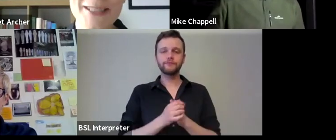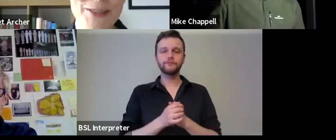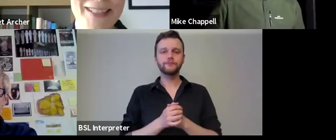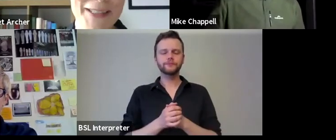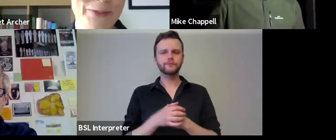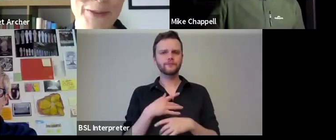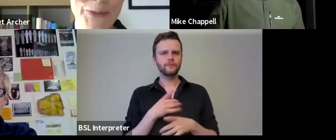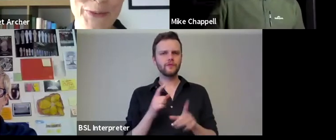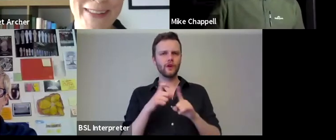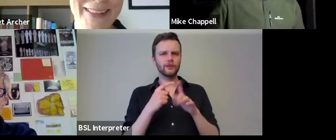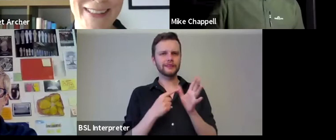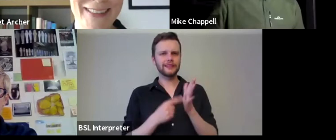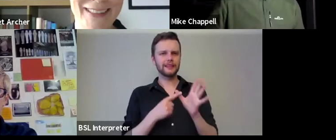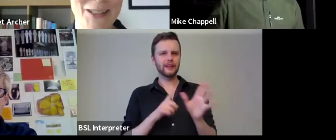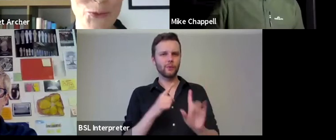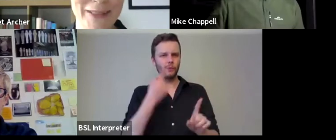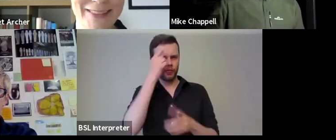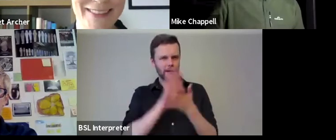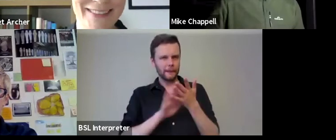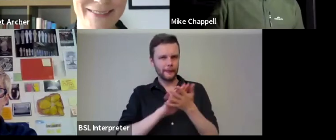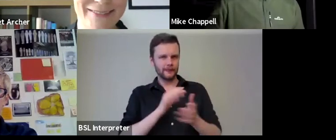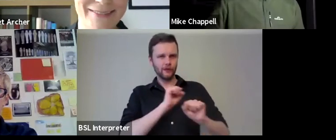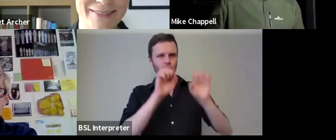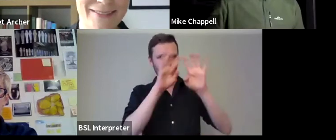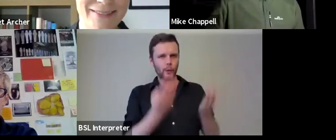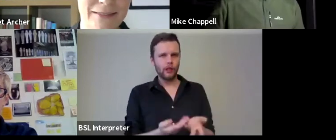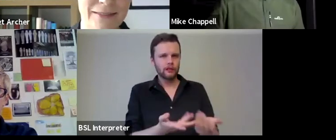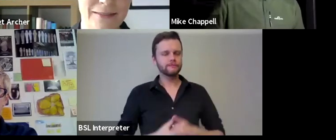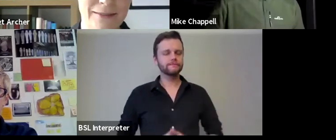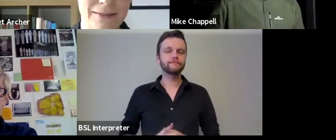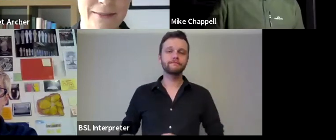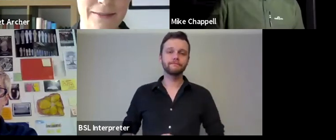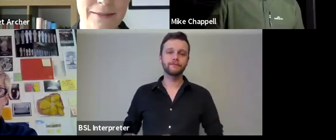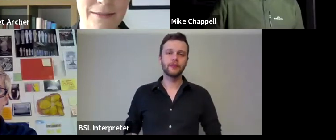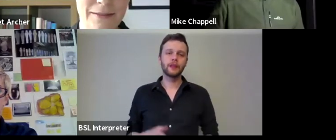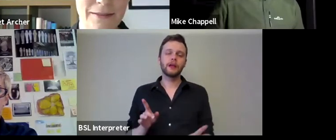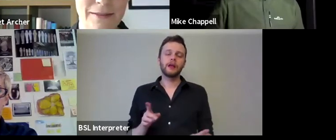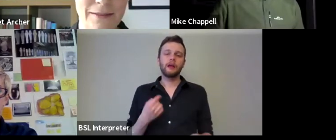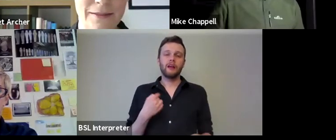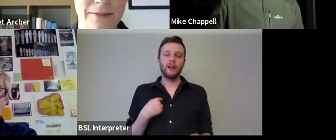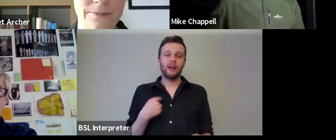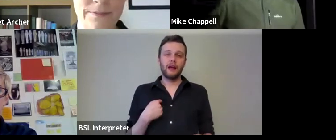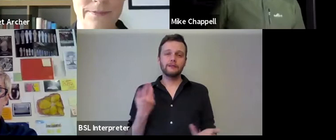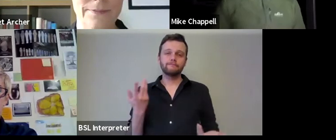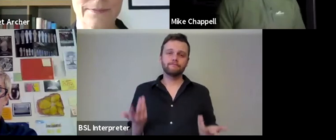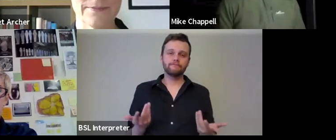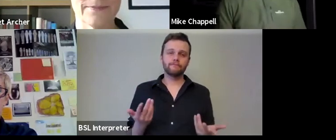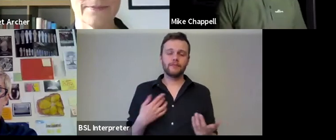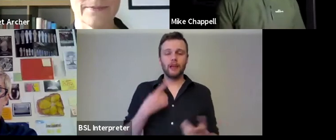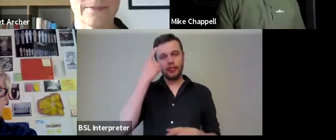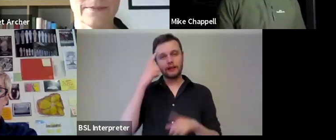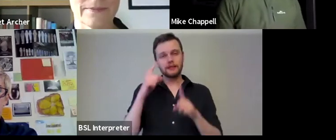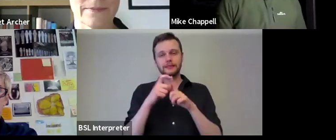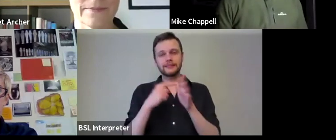what constitutes data for you in your world? Well, I guess I I see data